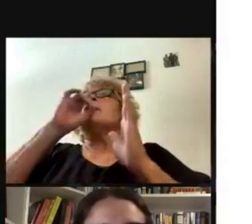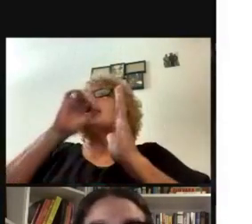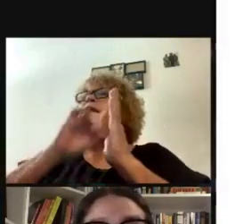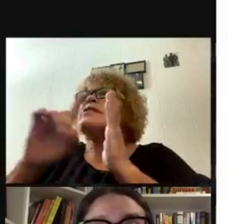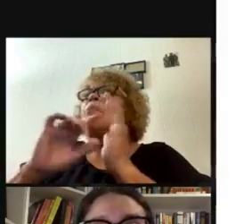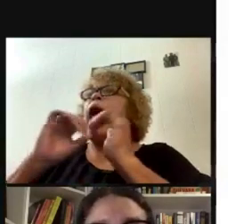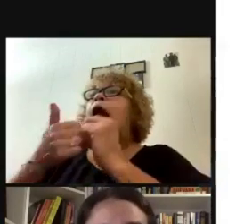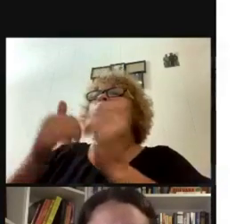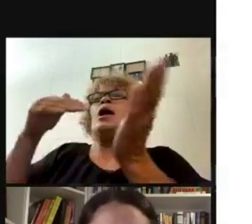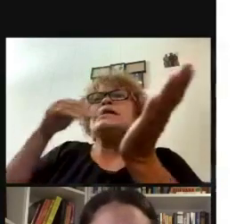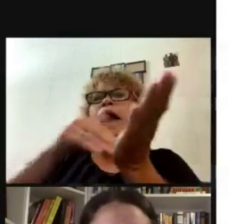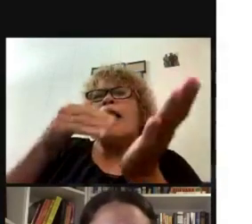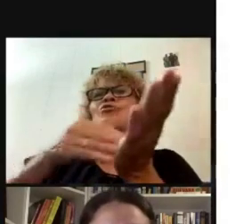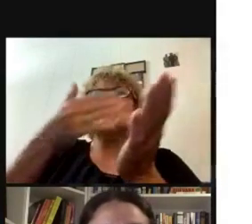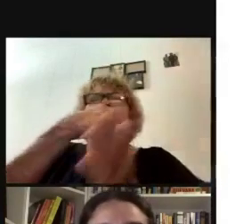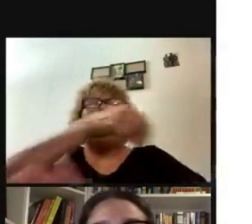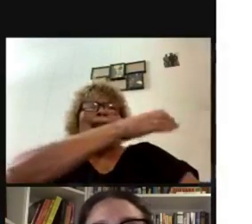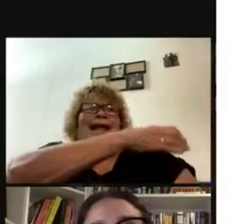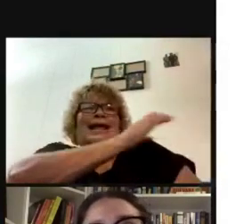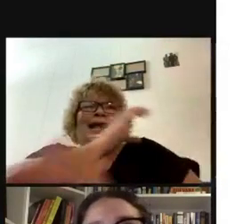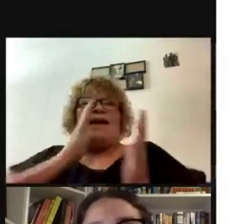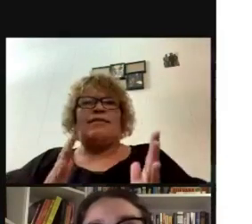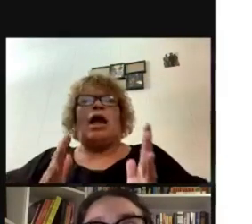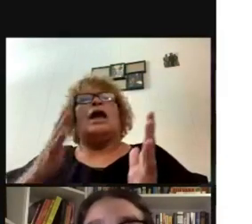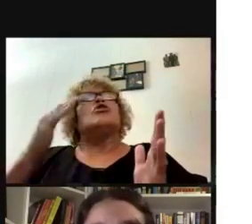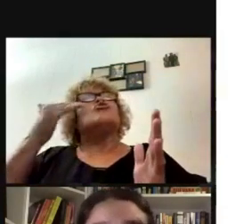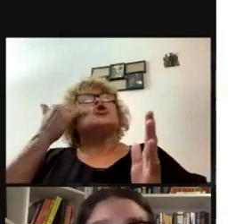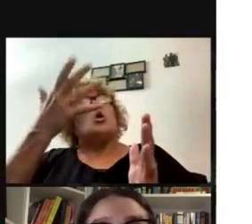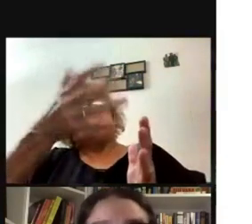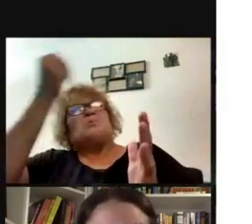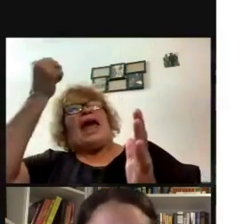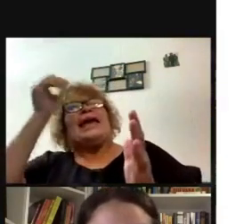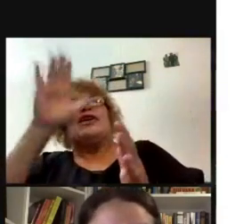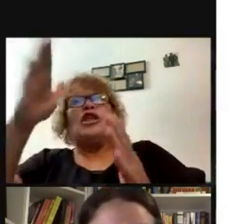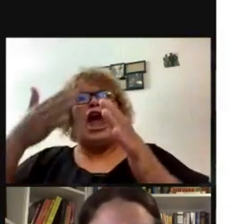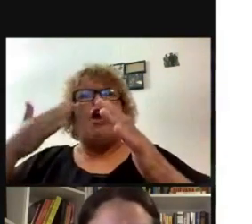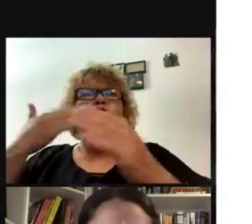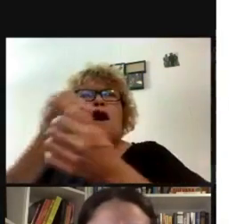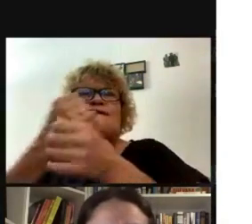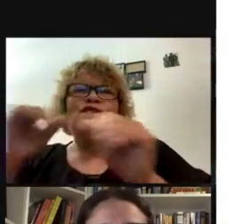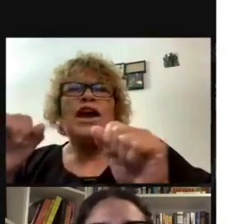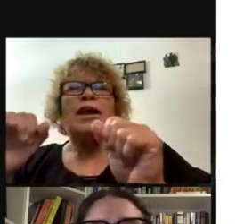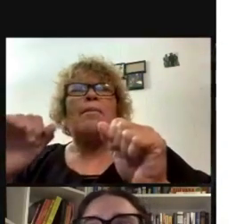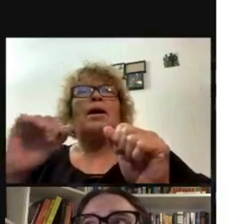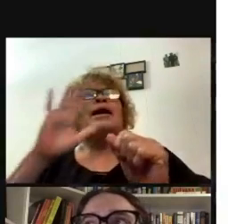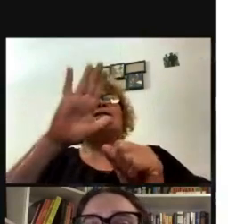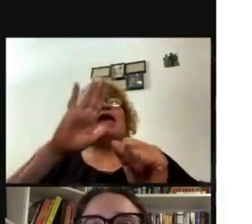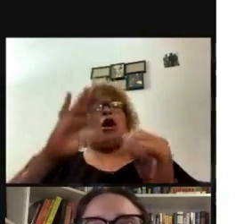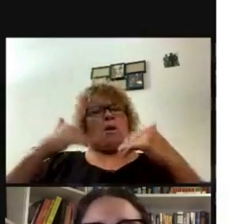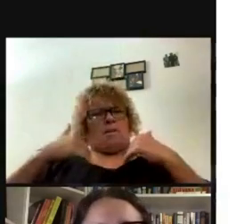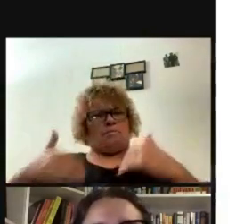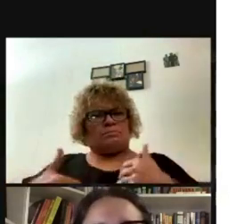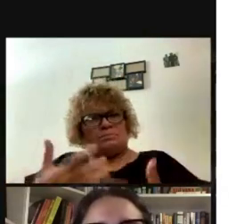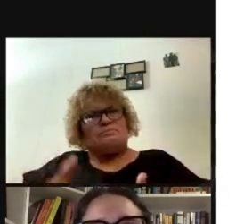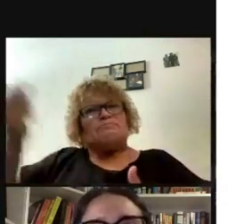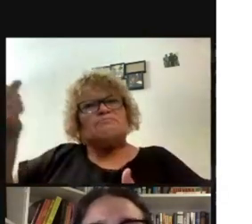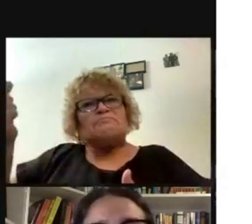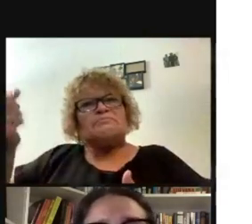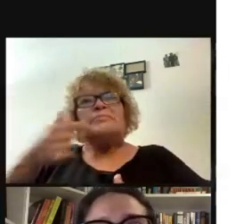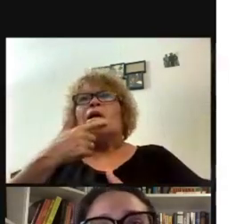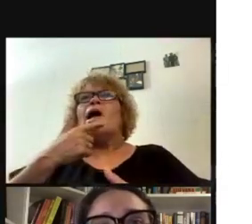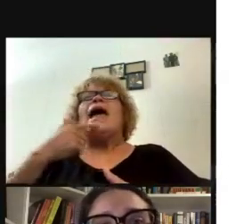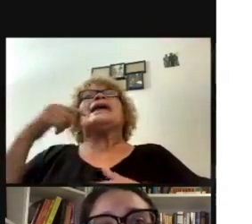doctors and clinicians justified stripping people of their freedom and their reproductive autonomy, And my work also seeks